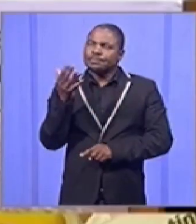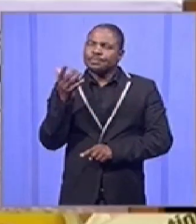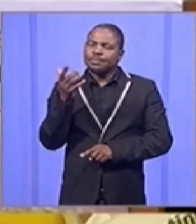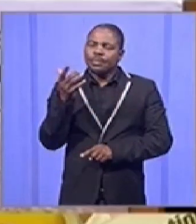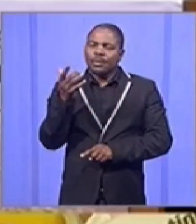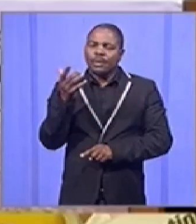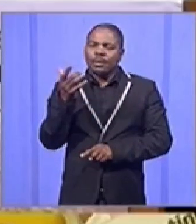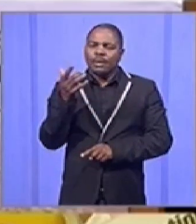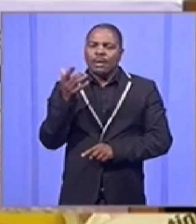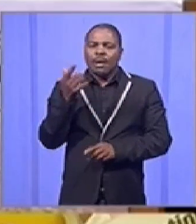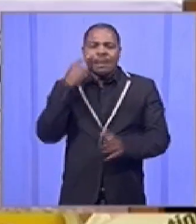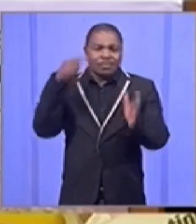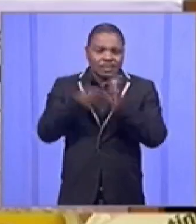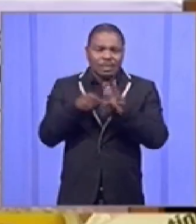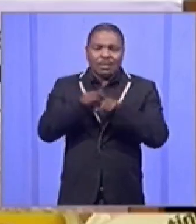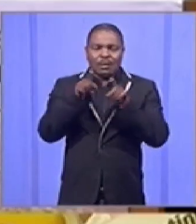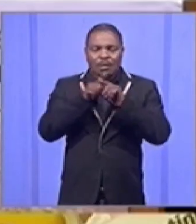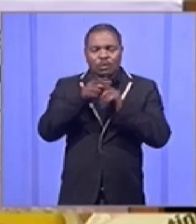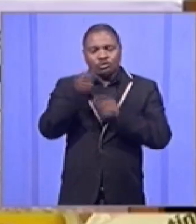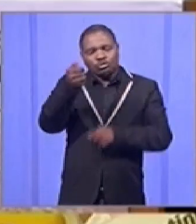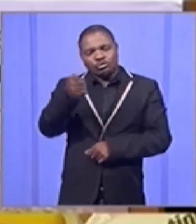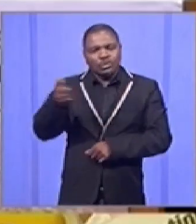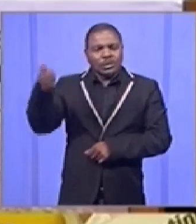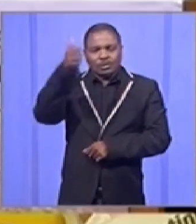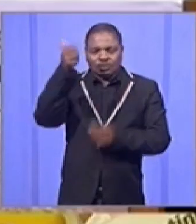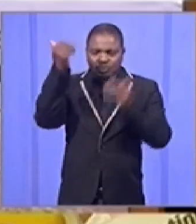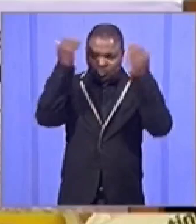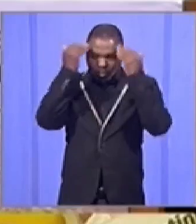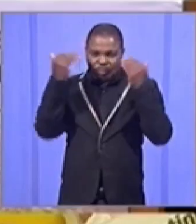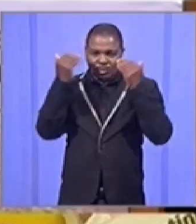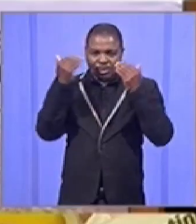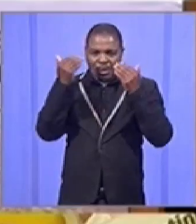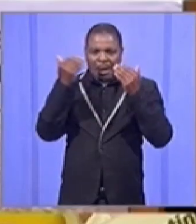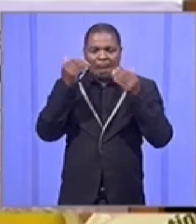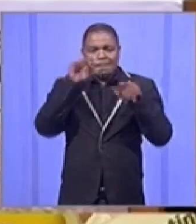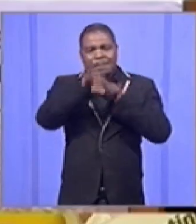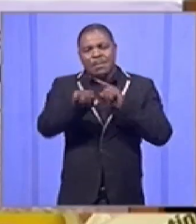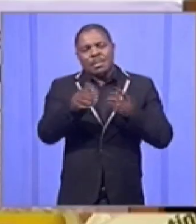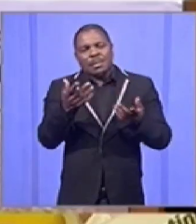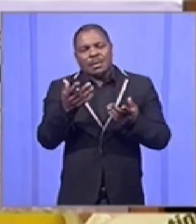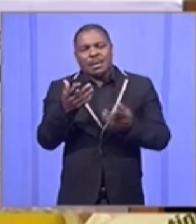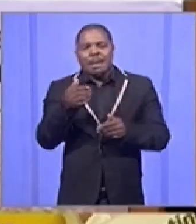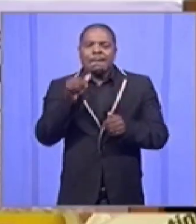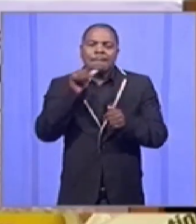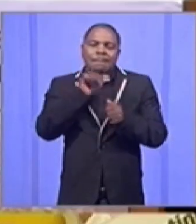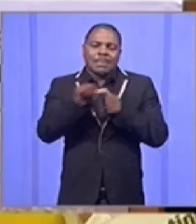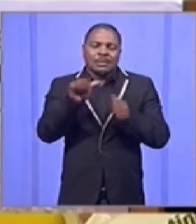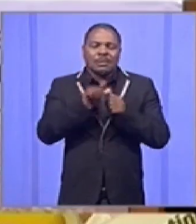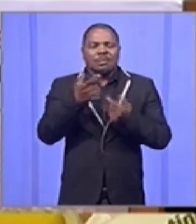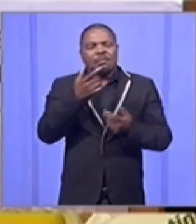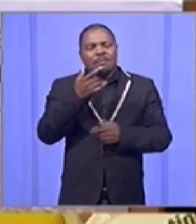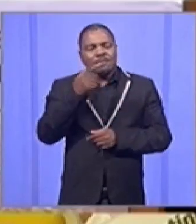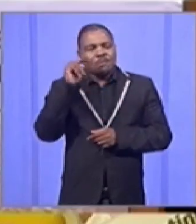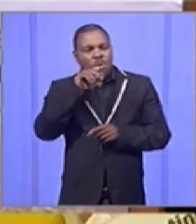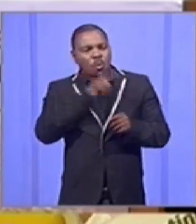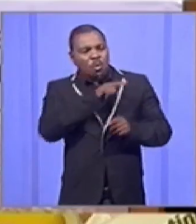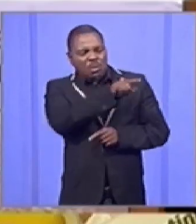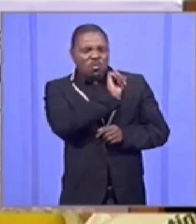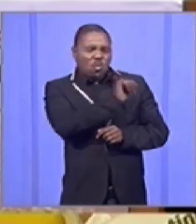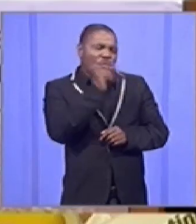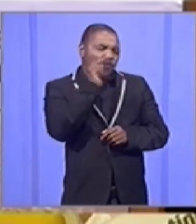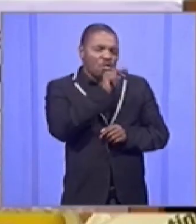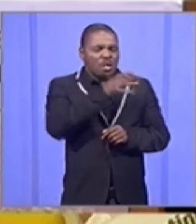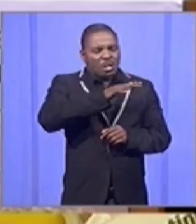given the same evidence the Chief Justice finds, or not even the exact, a better view, a milder view than what